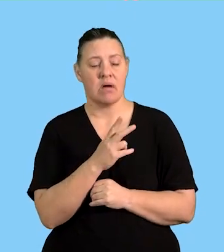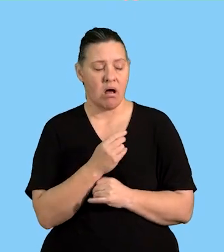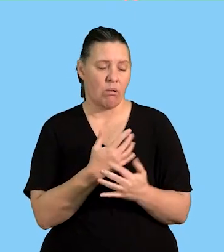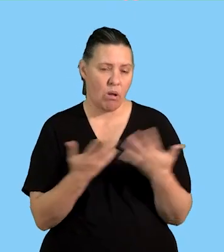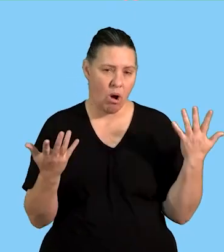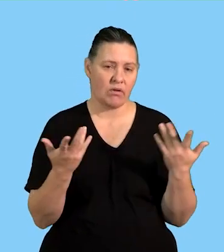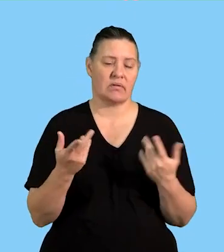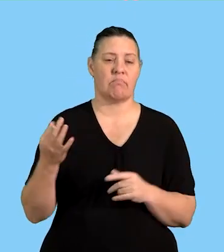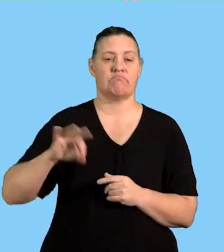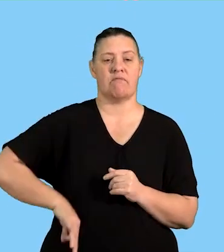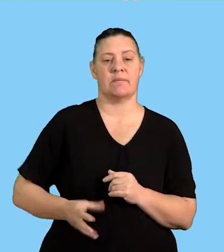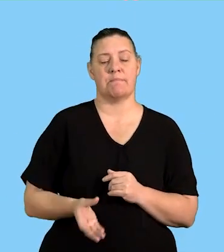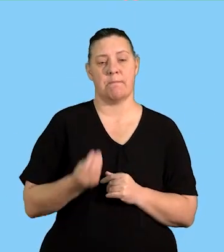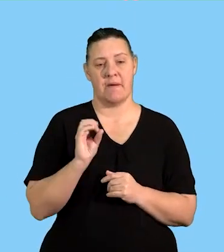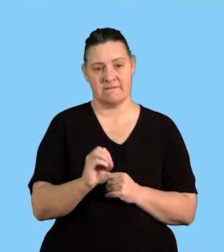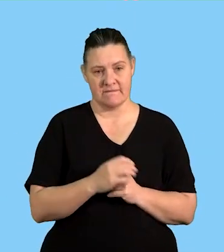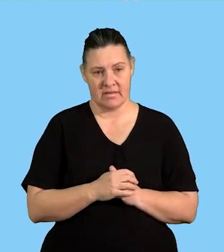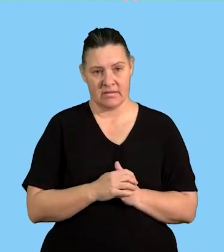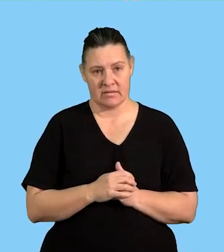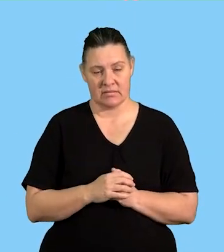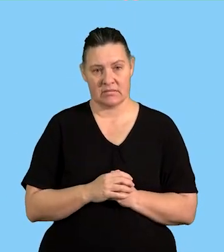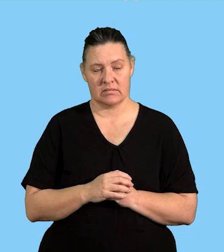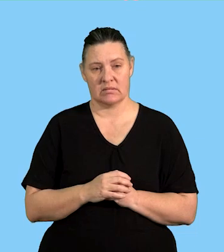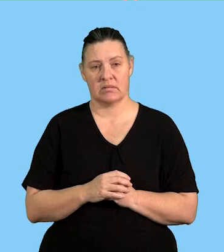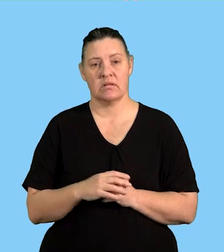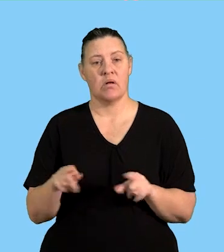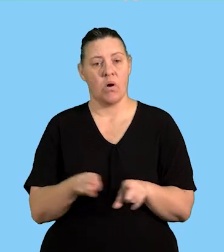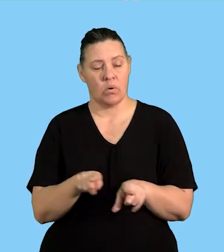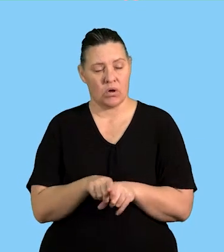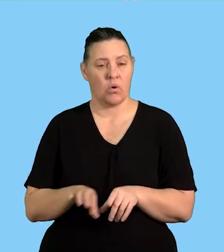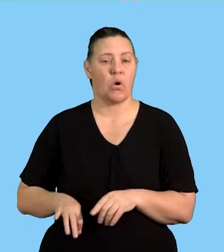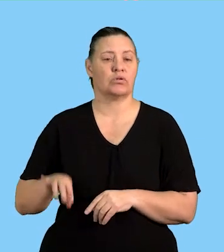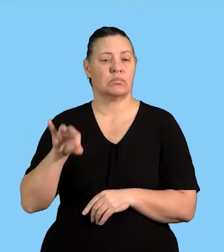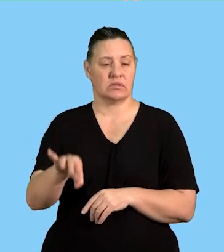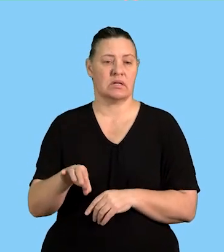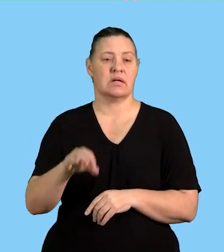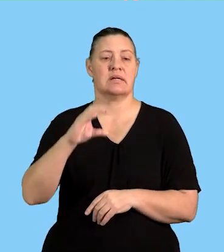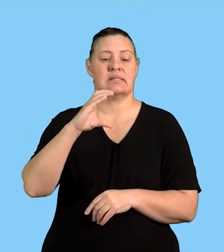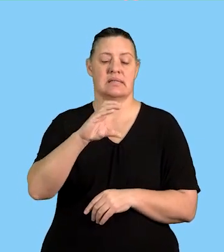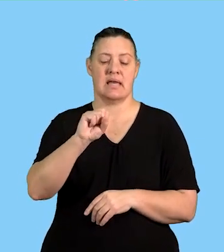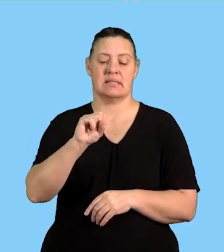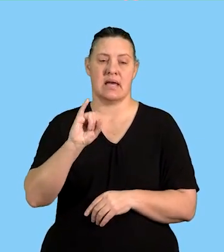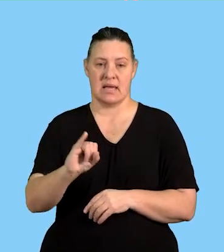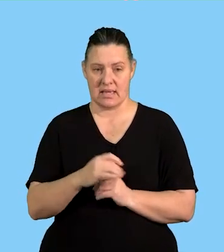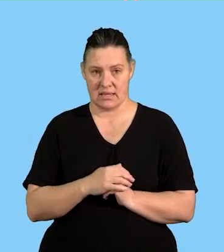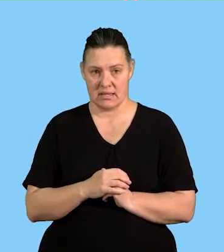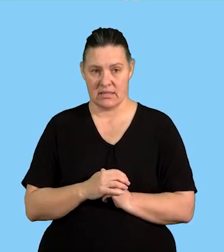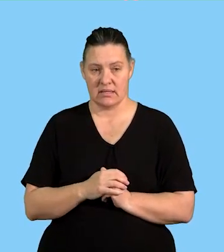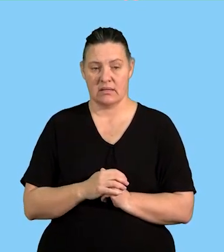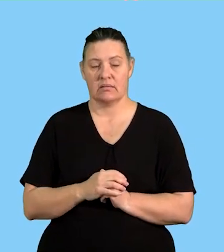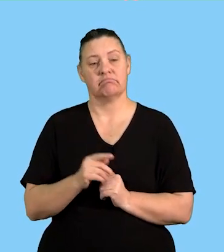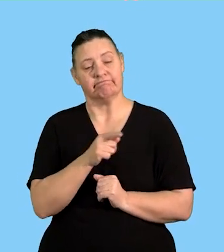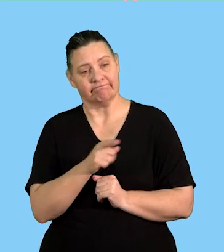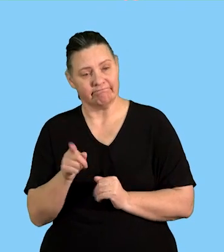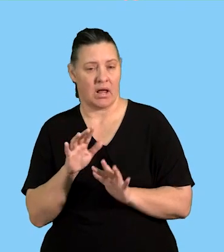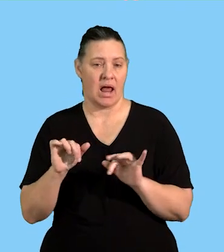been making a lot of profit and has also been contributing to your CSI.